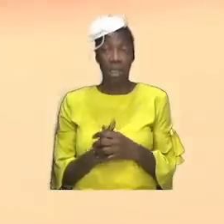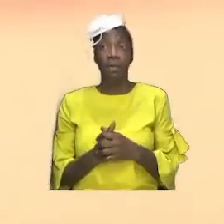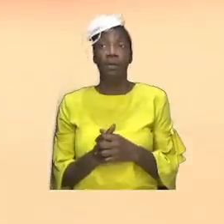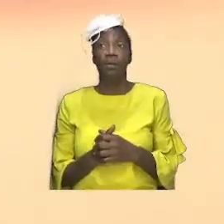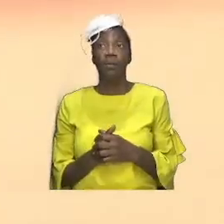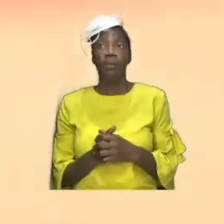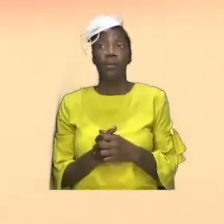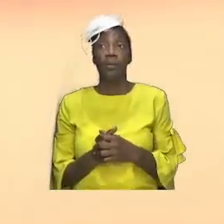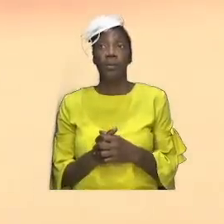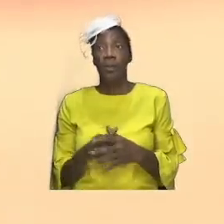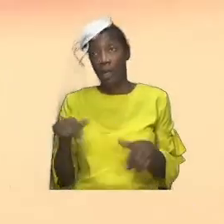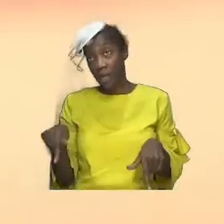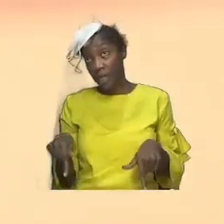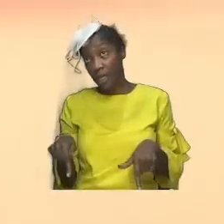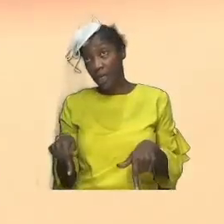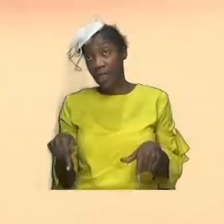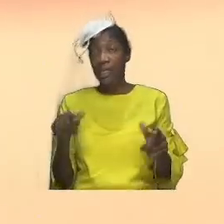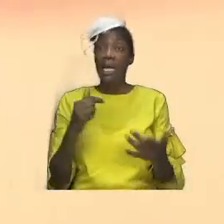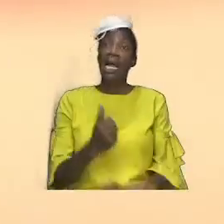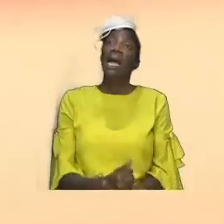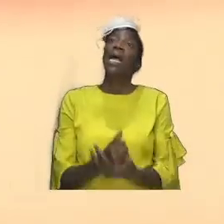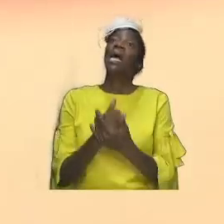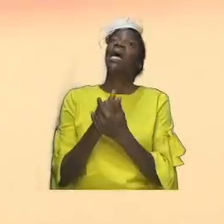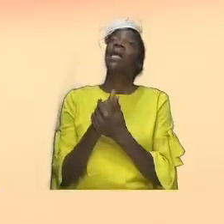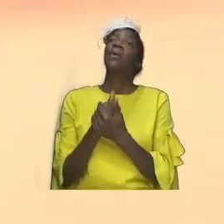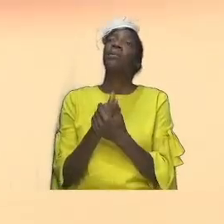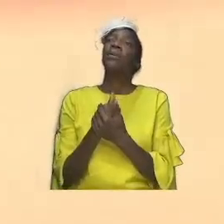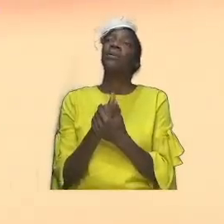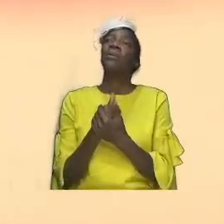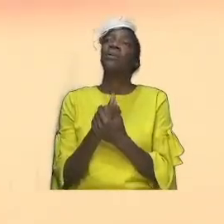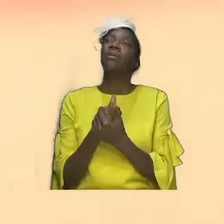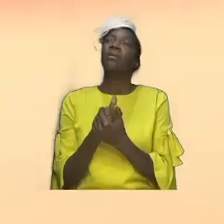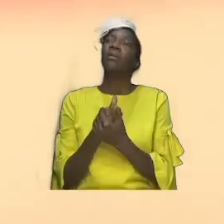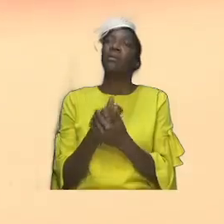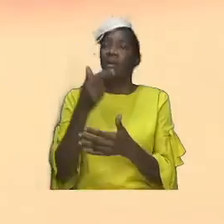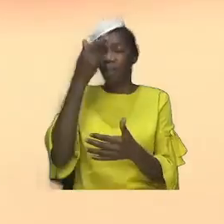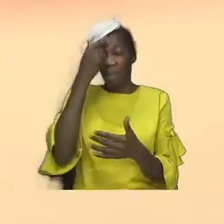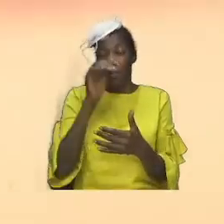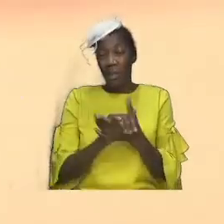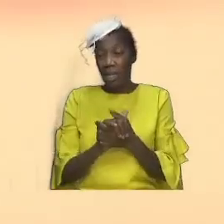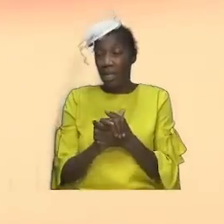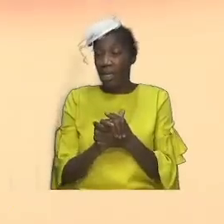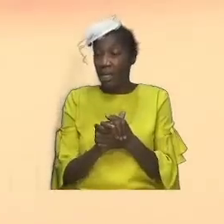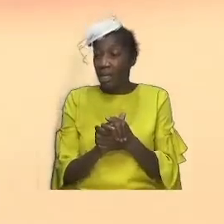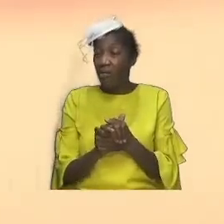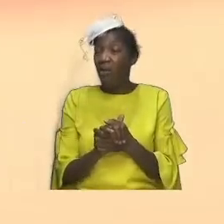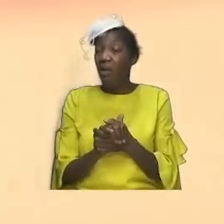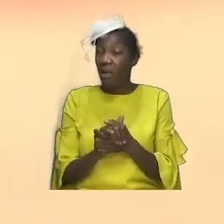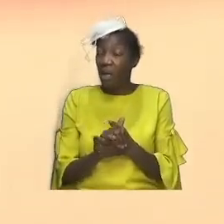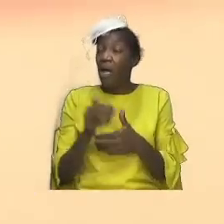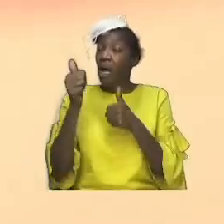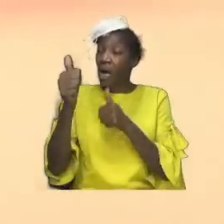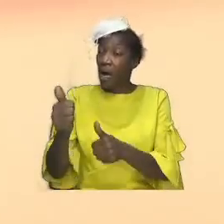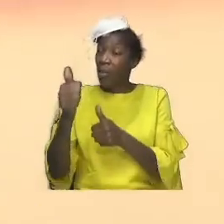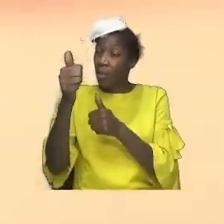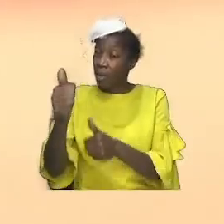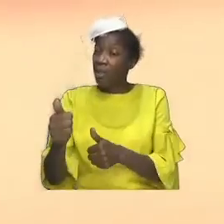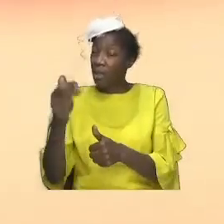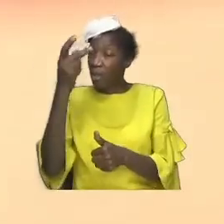And this will help us, because I believe that this was the intention of the Apostle Paul, to help the